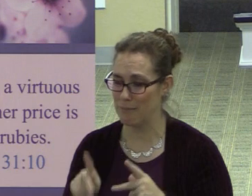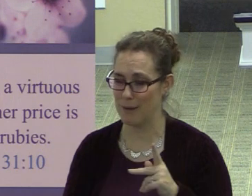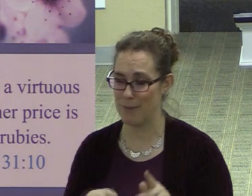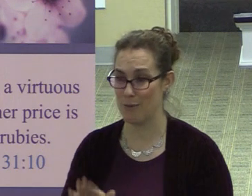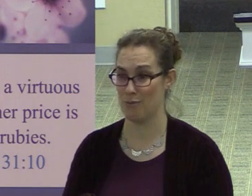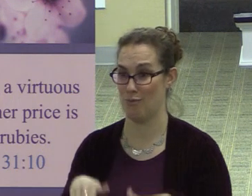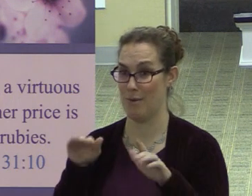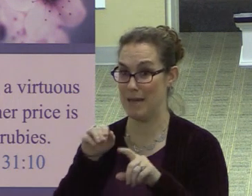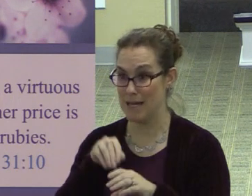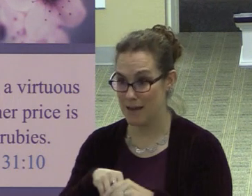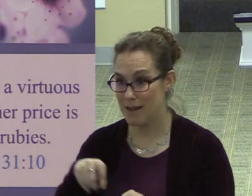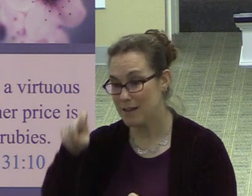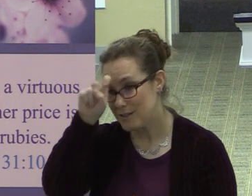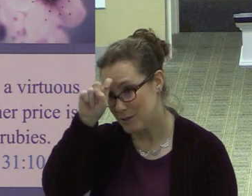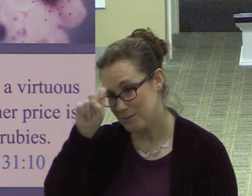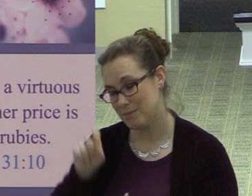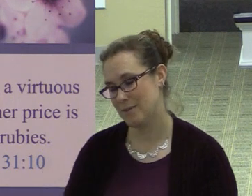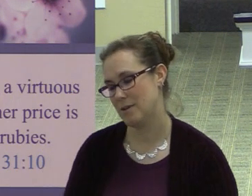Egypt.